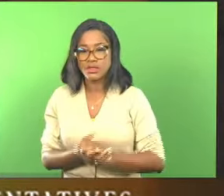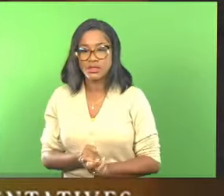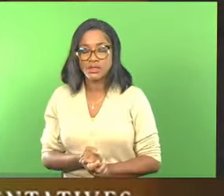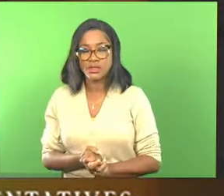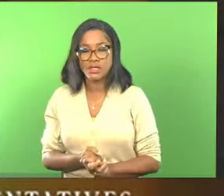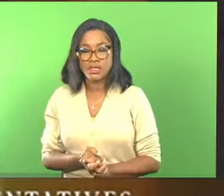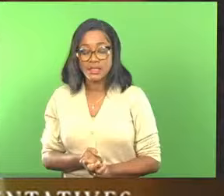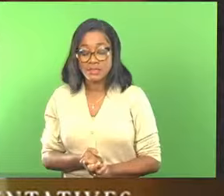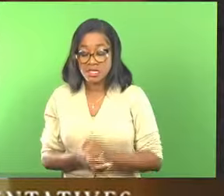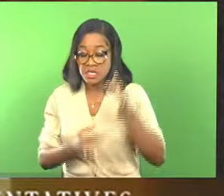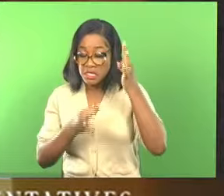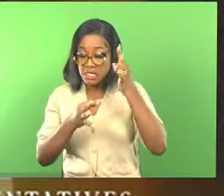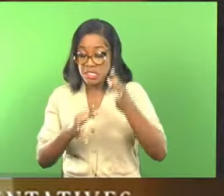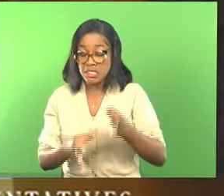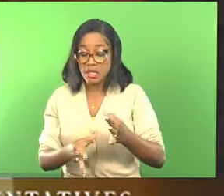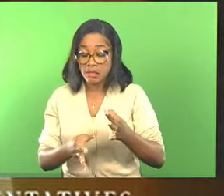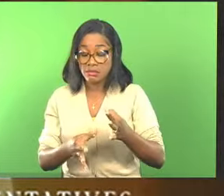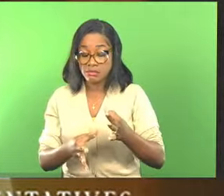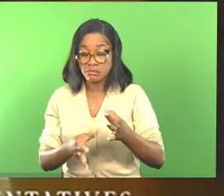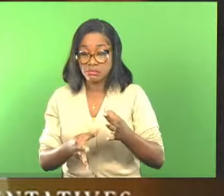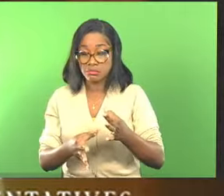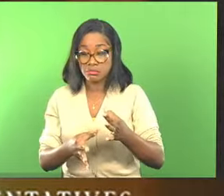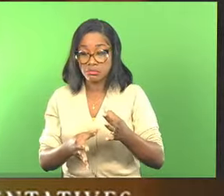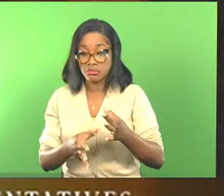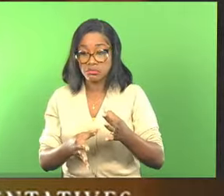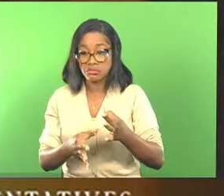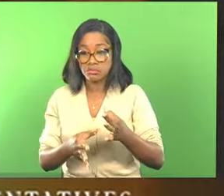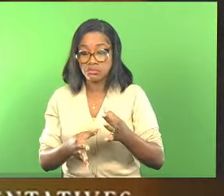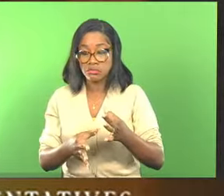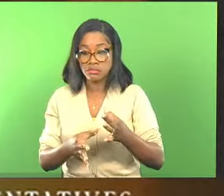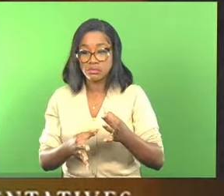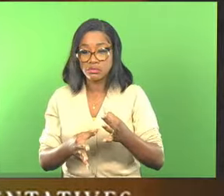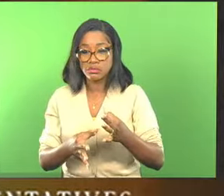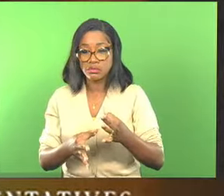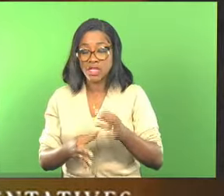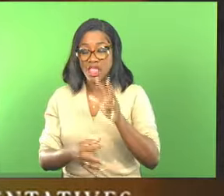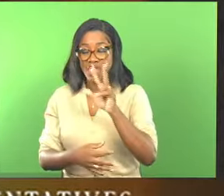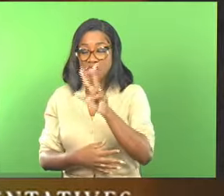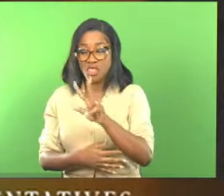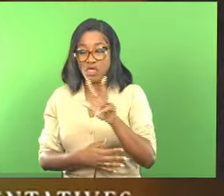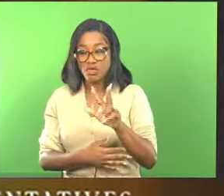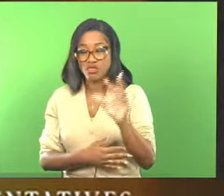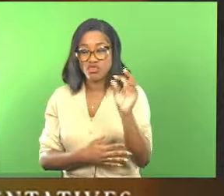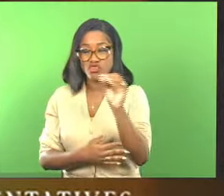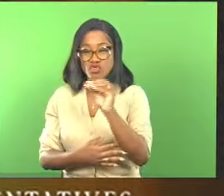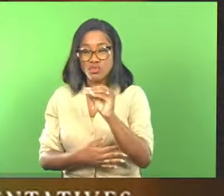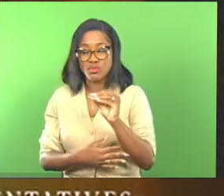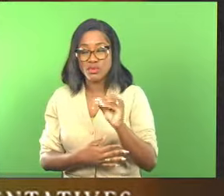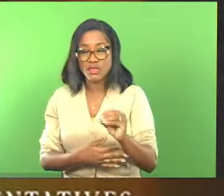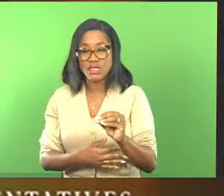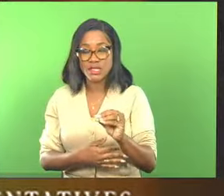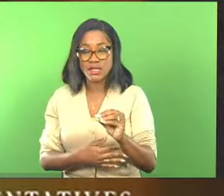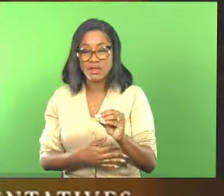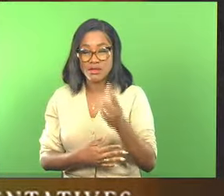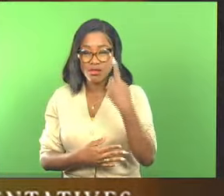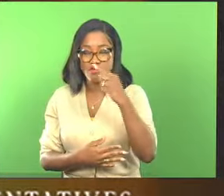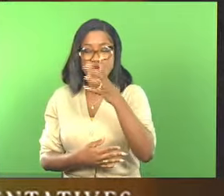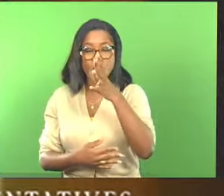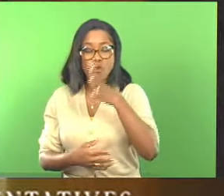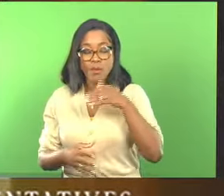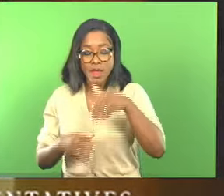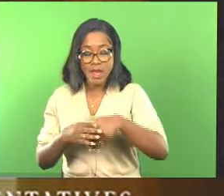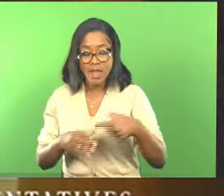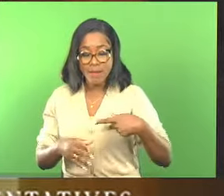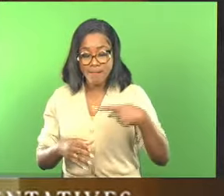which decided to ensure a 33% reservation for women in